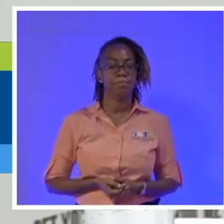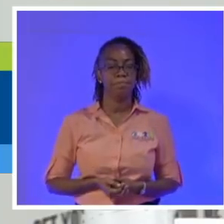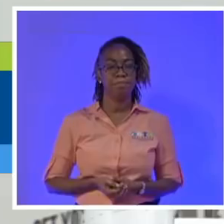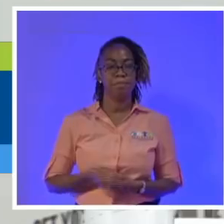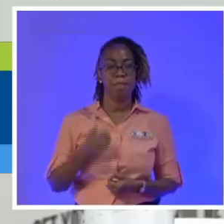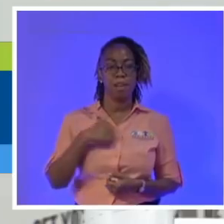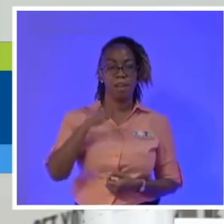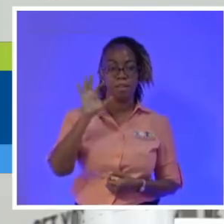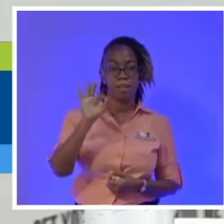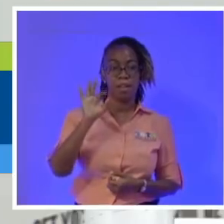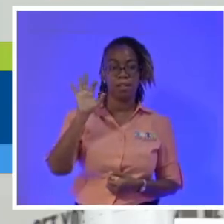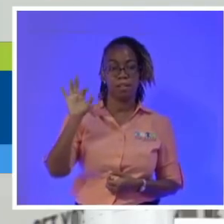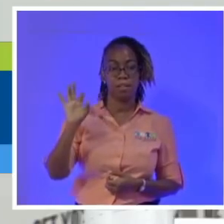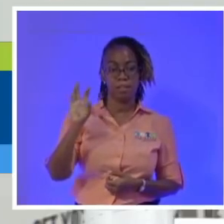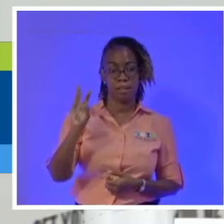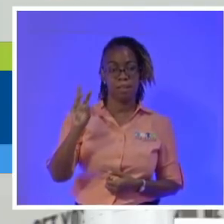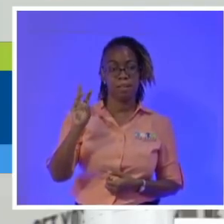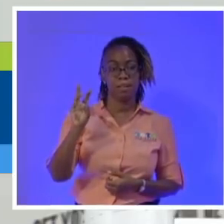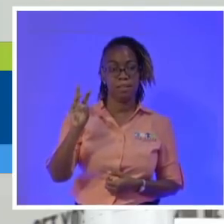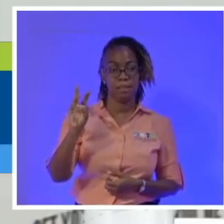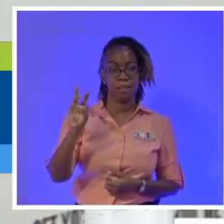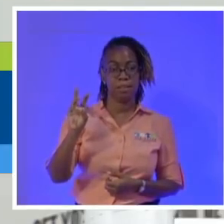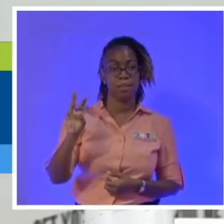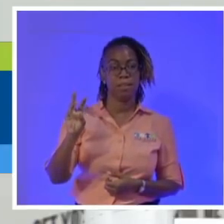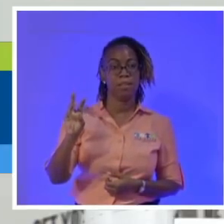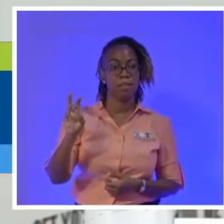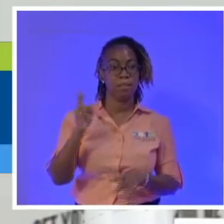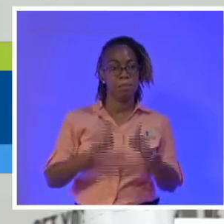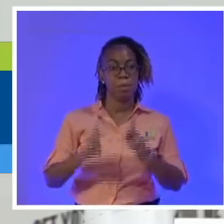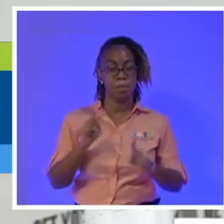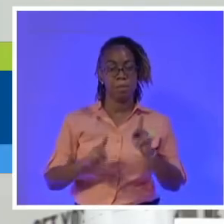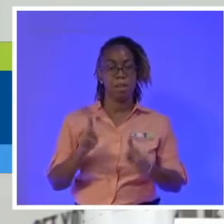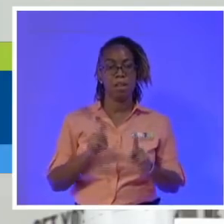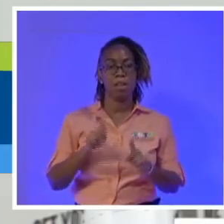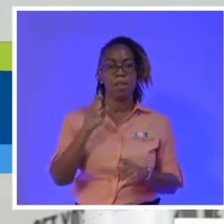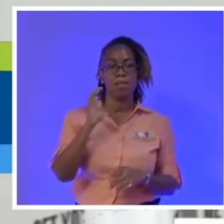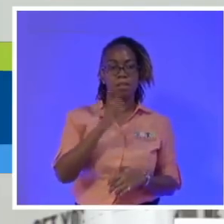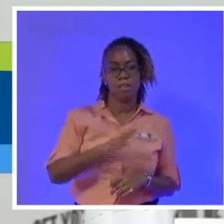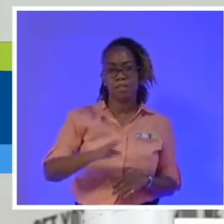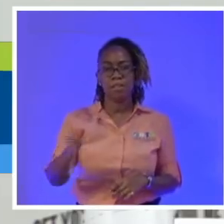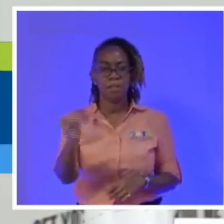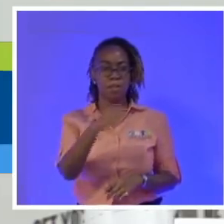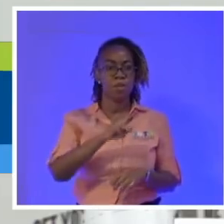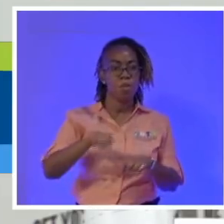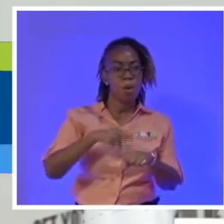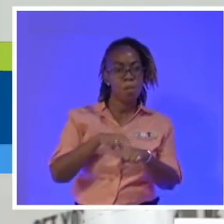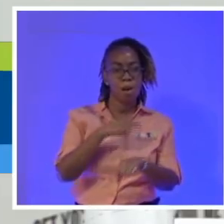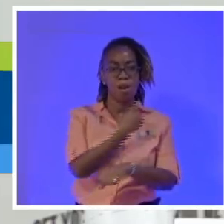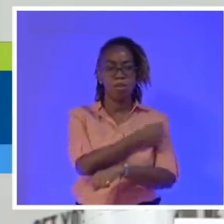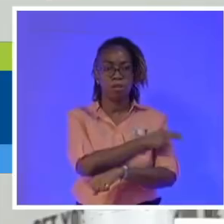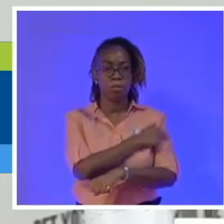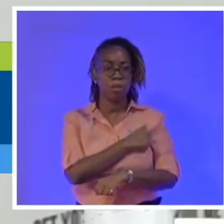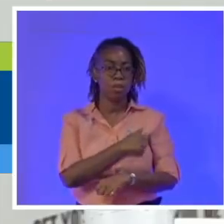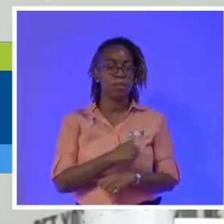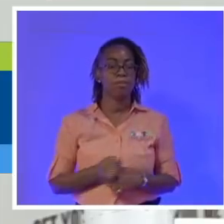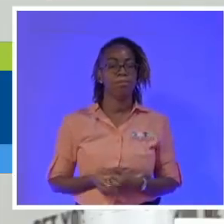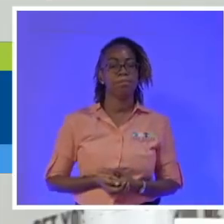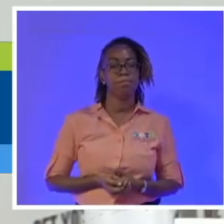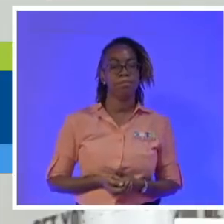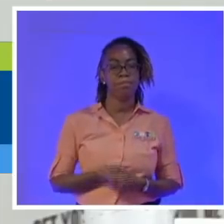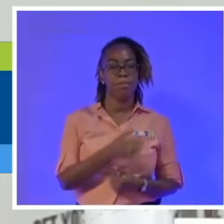96 patients across the 4 accident and emergencies who are being treated for COVID-19,